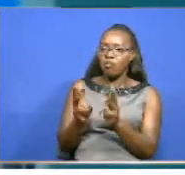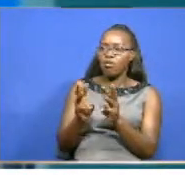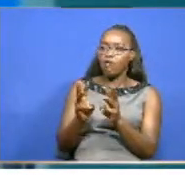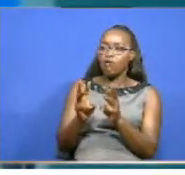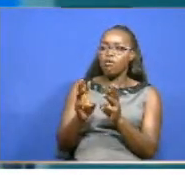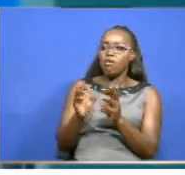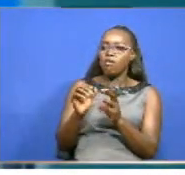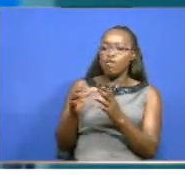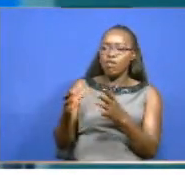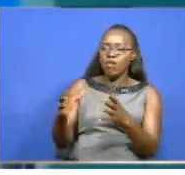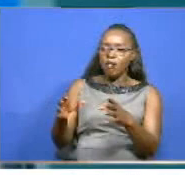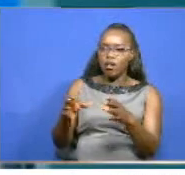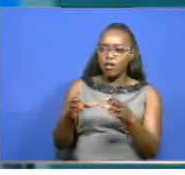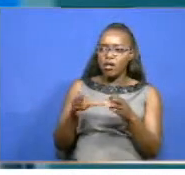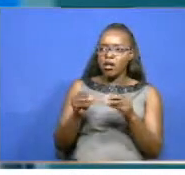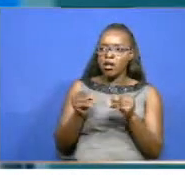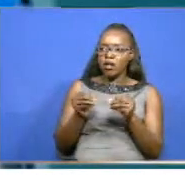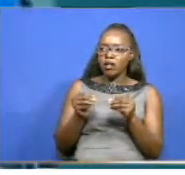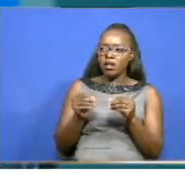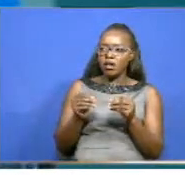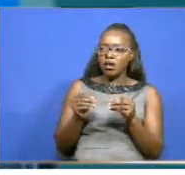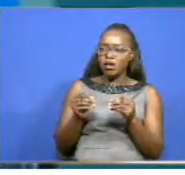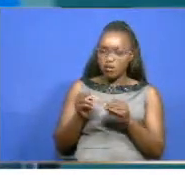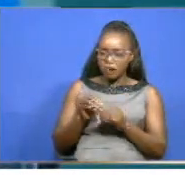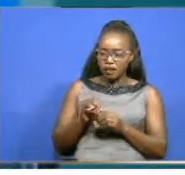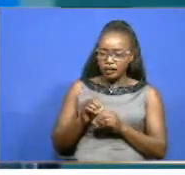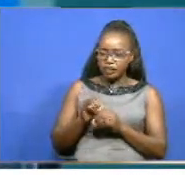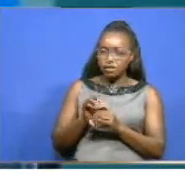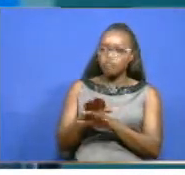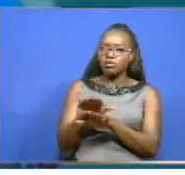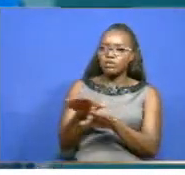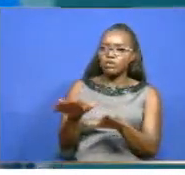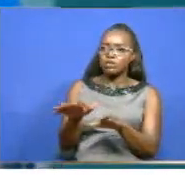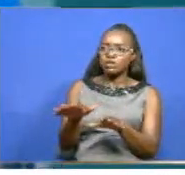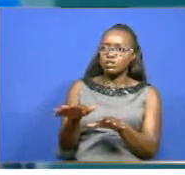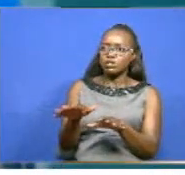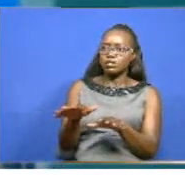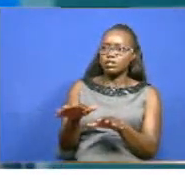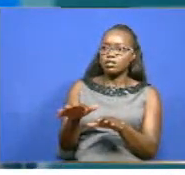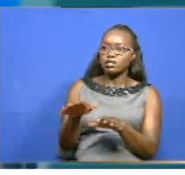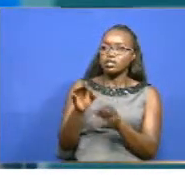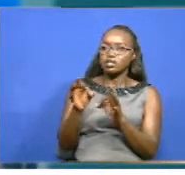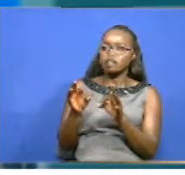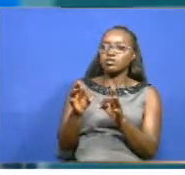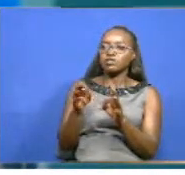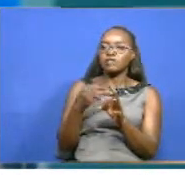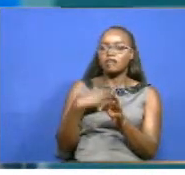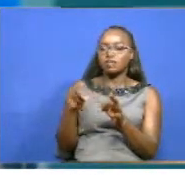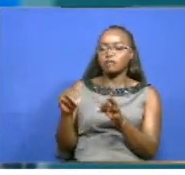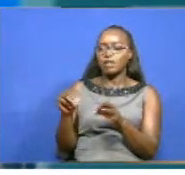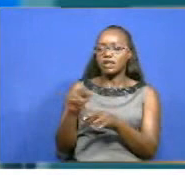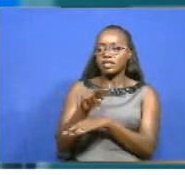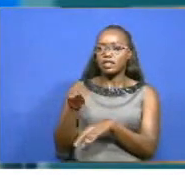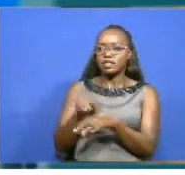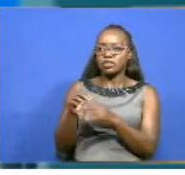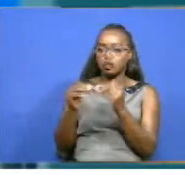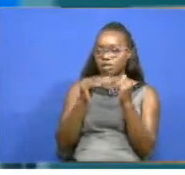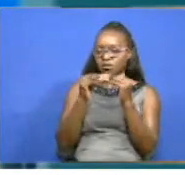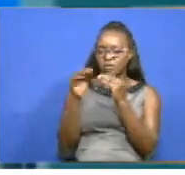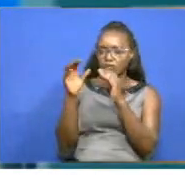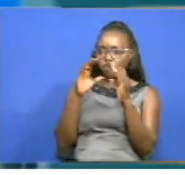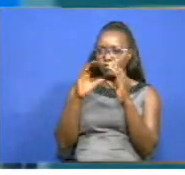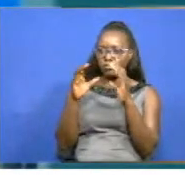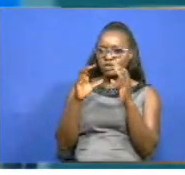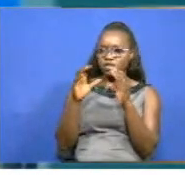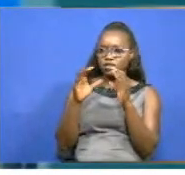can be absorbed by devolution, should we have them at the national level? Mm-hmm. That conversation has